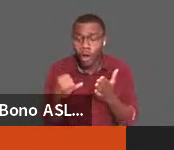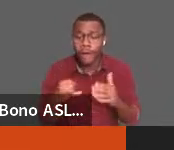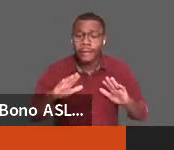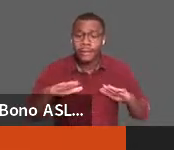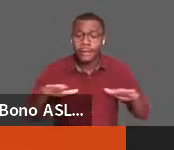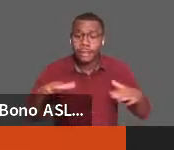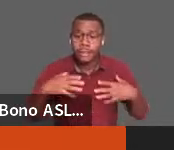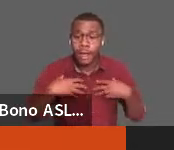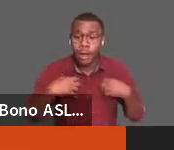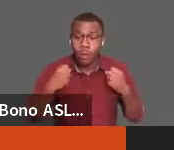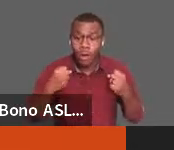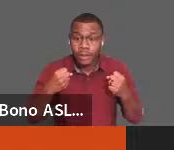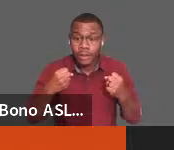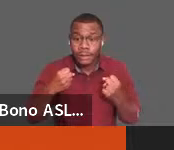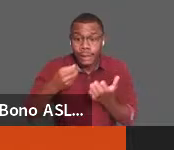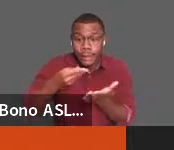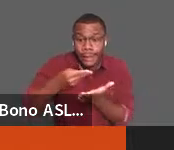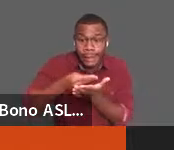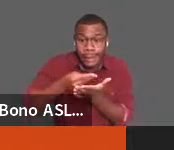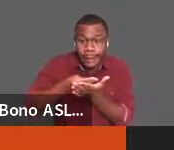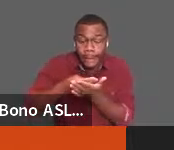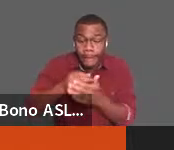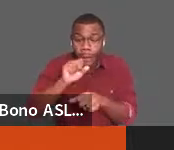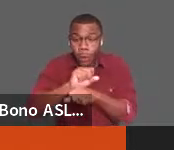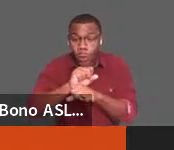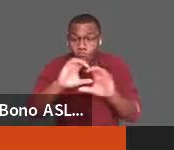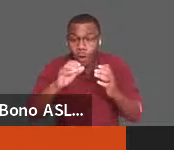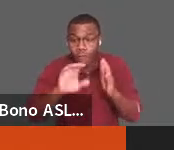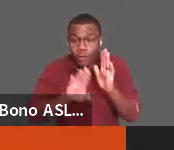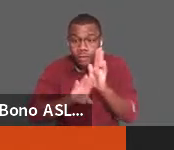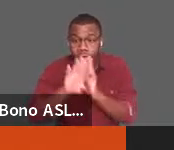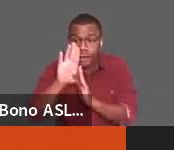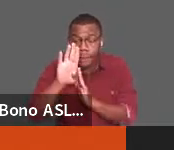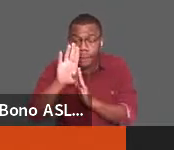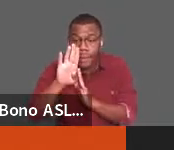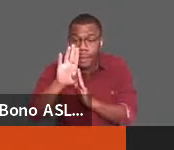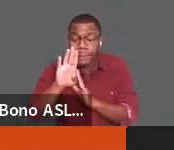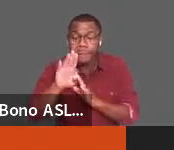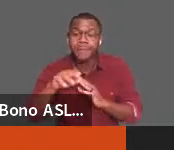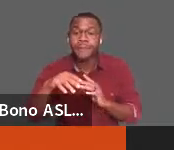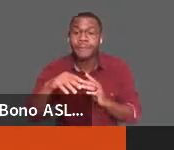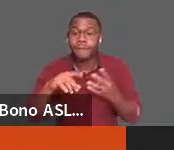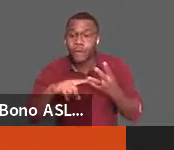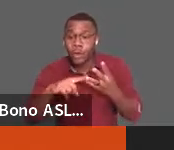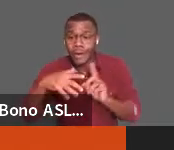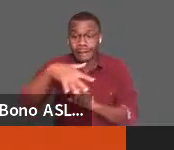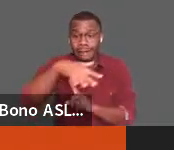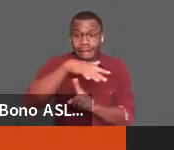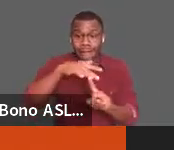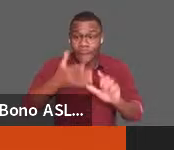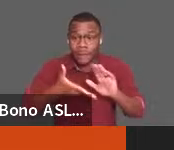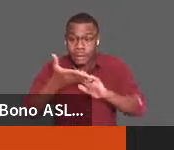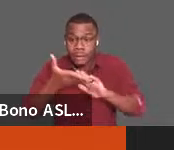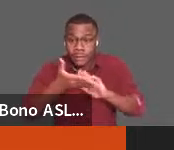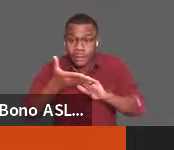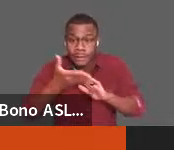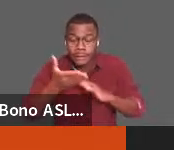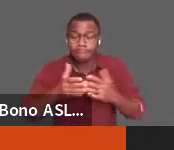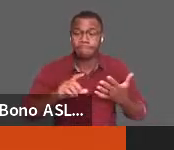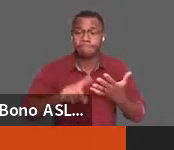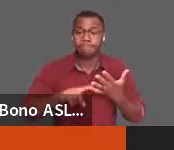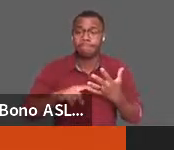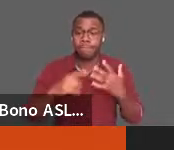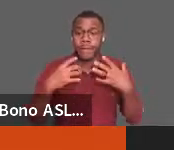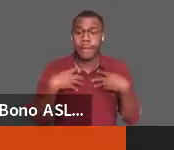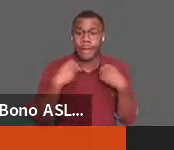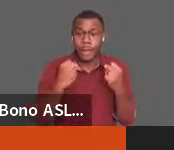and workforce development; 4, environment and sustainability; 5, health and mental health; 6,